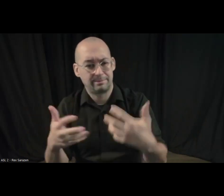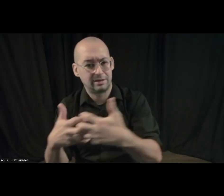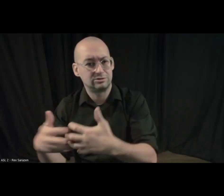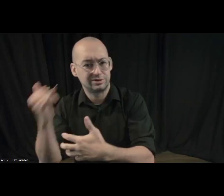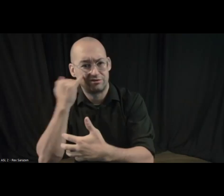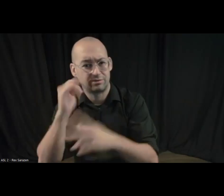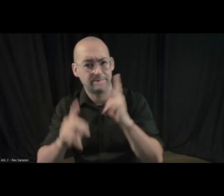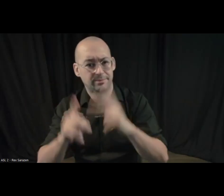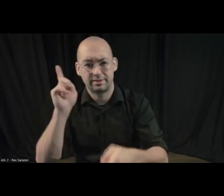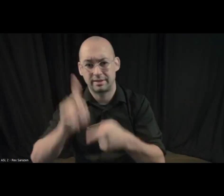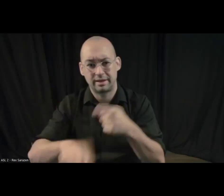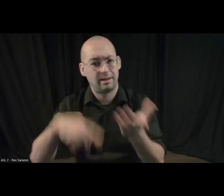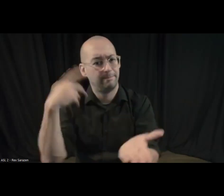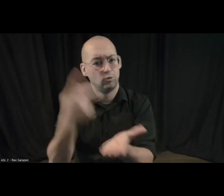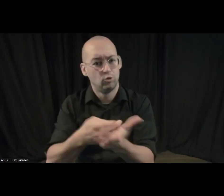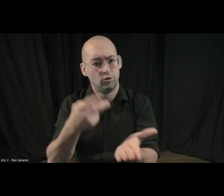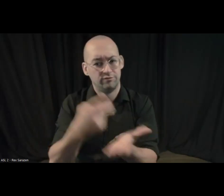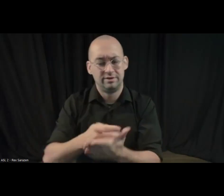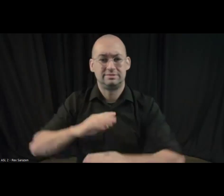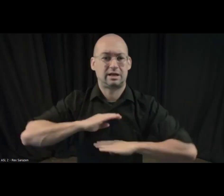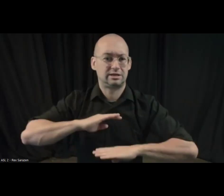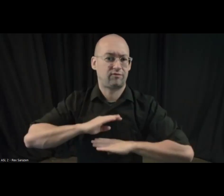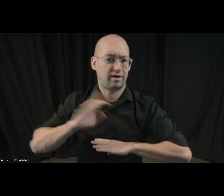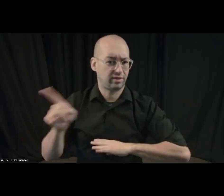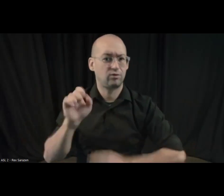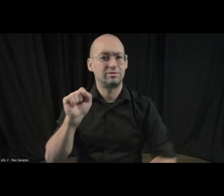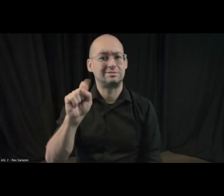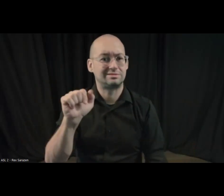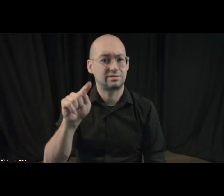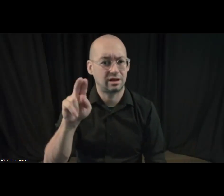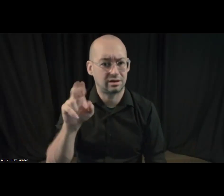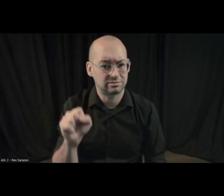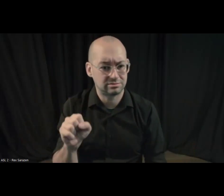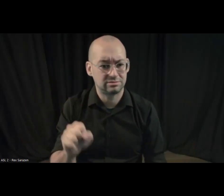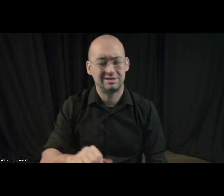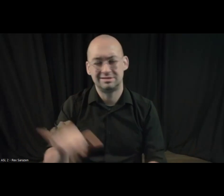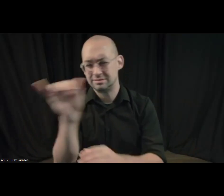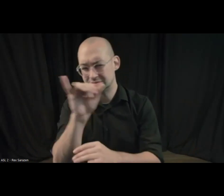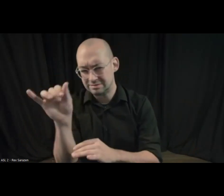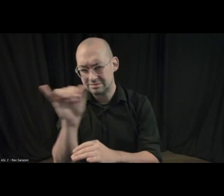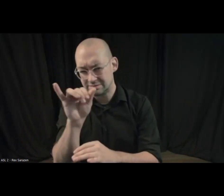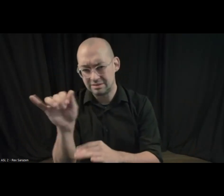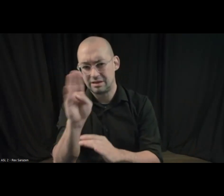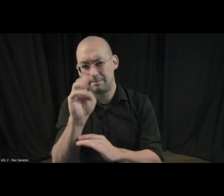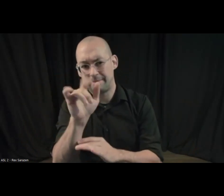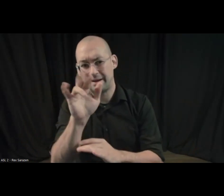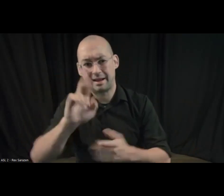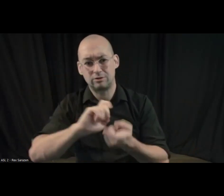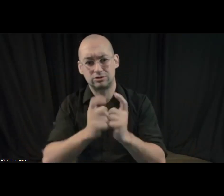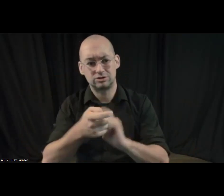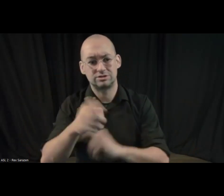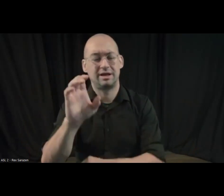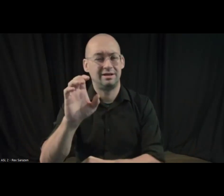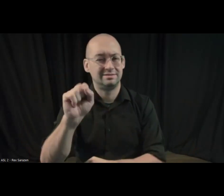their satisfactory immigration status. Similar to the Medicare changes, SNAP, or what we call CalFresh here in the